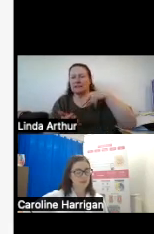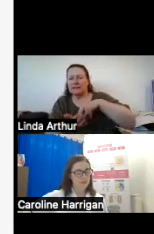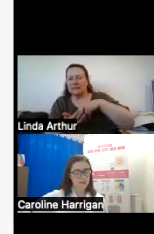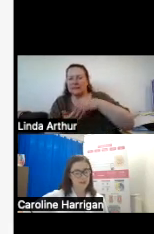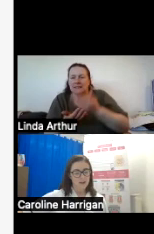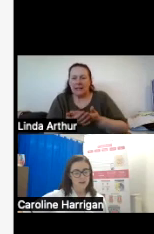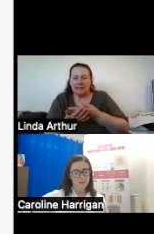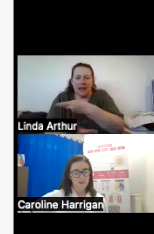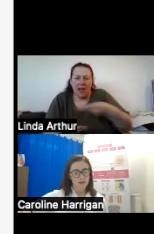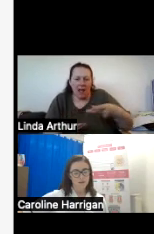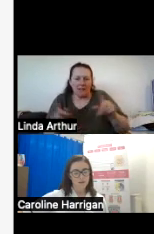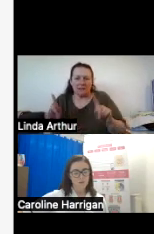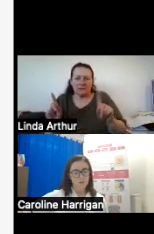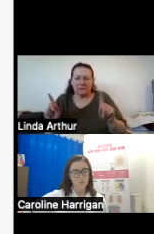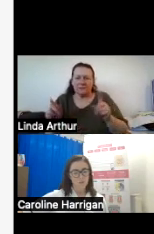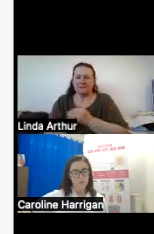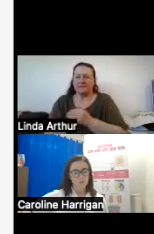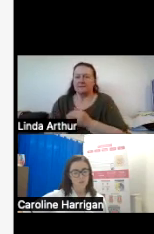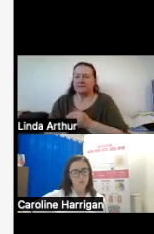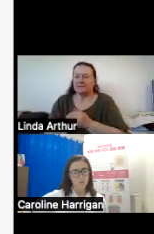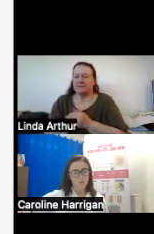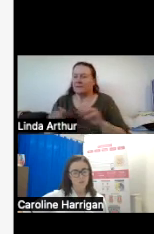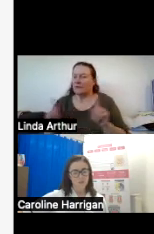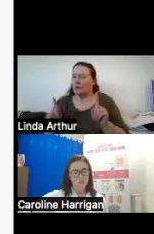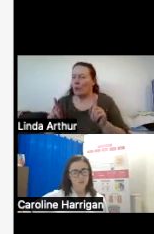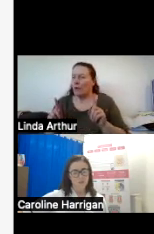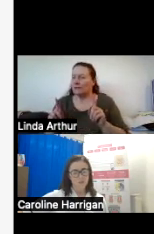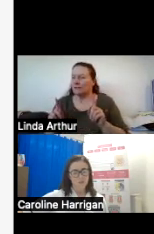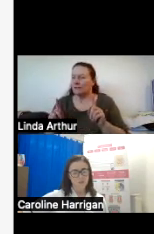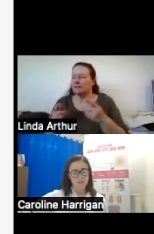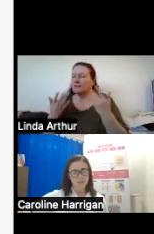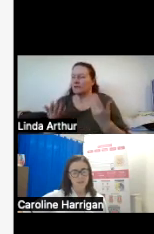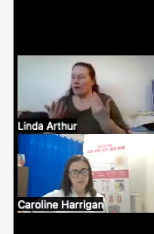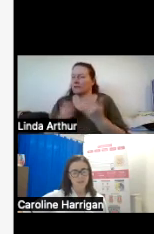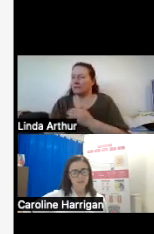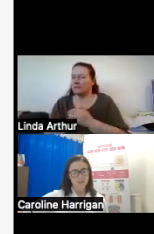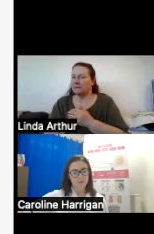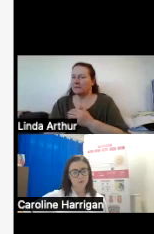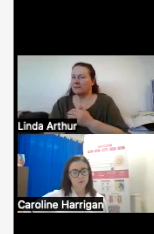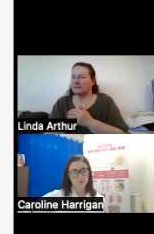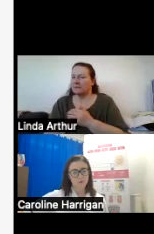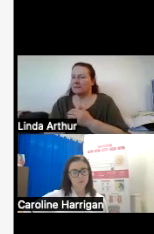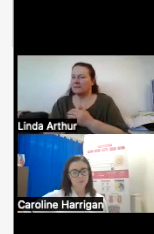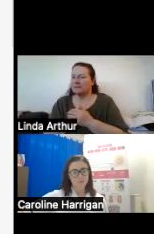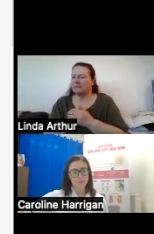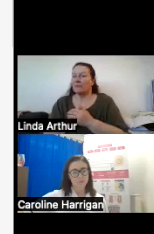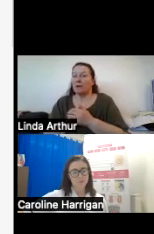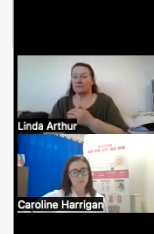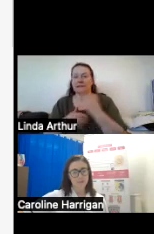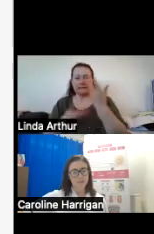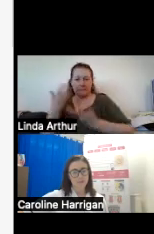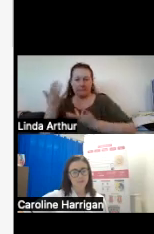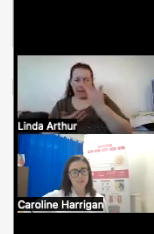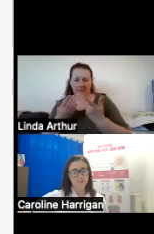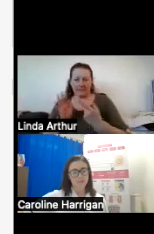lying? So what we're gonna do now is we'll go through them. So if we go through the